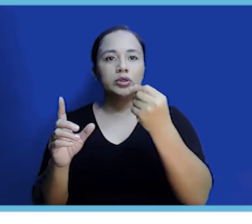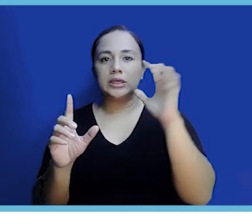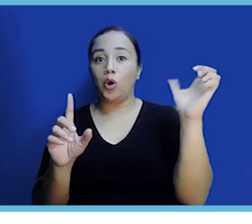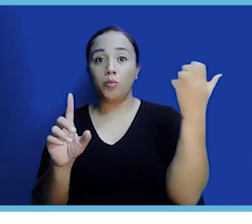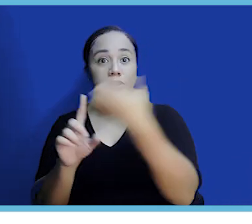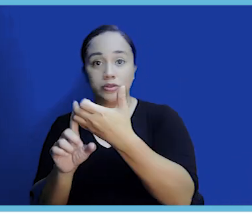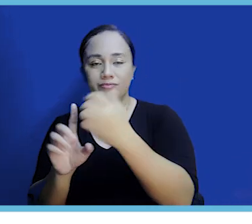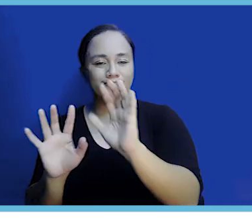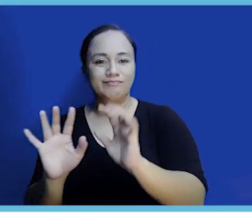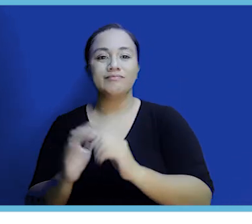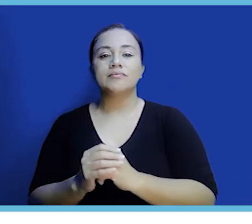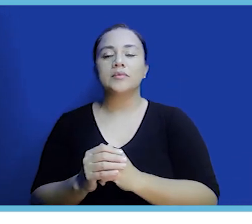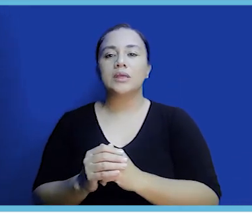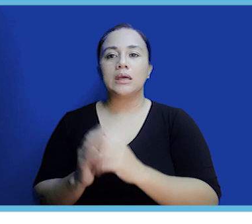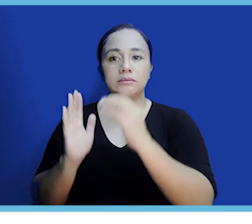reasonable accommodation.